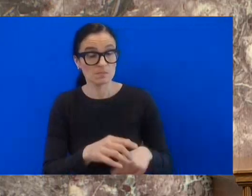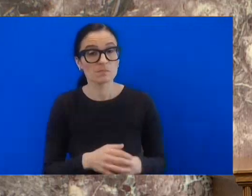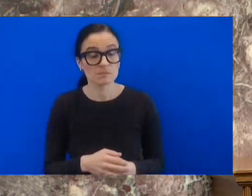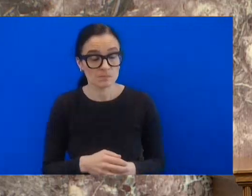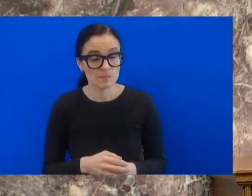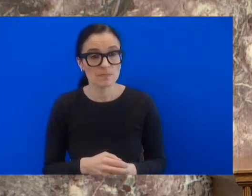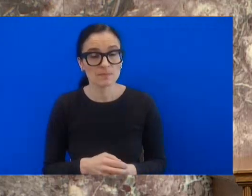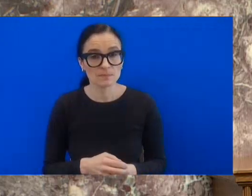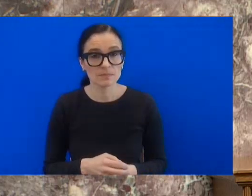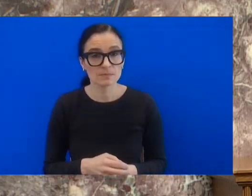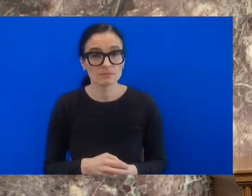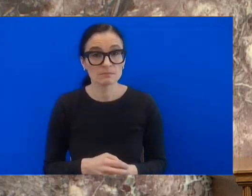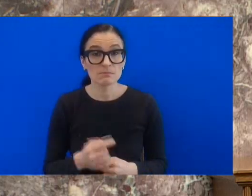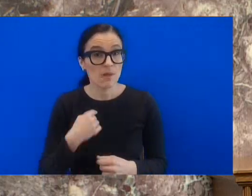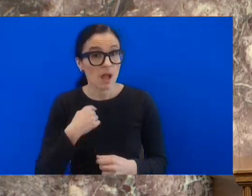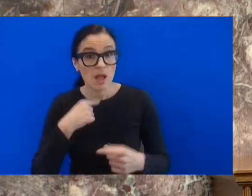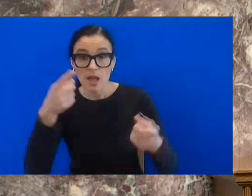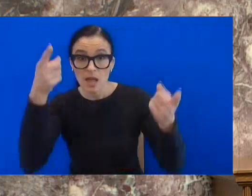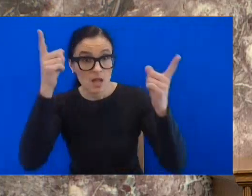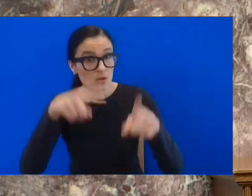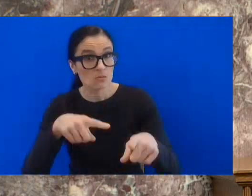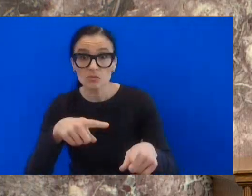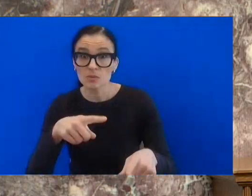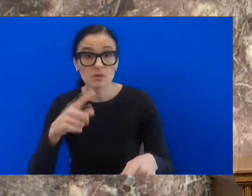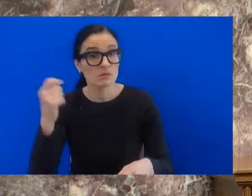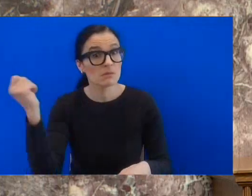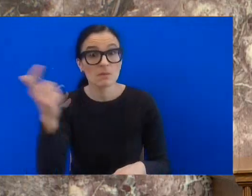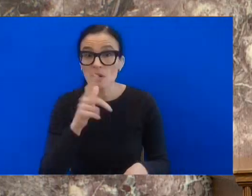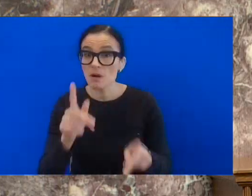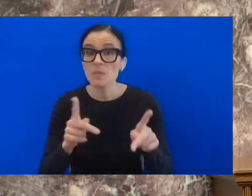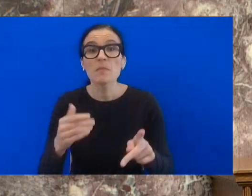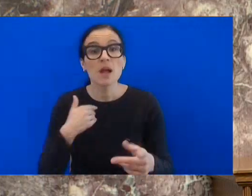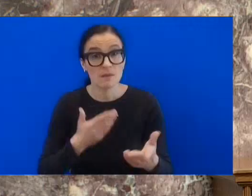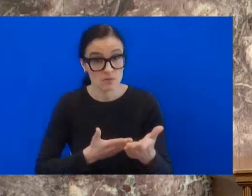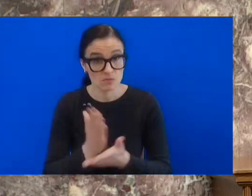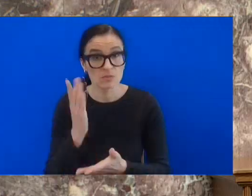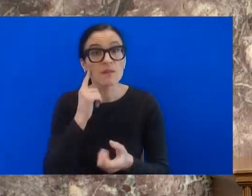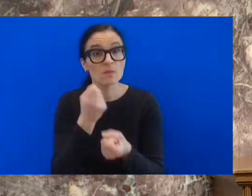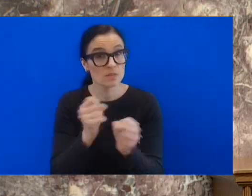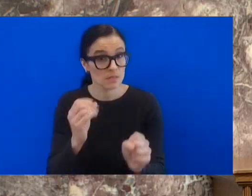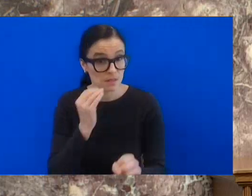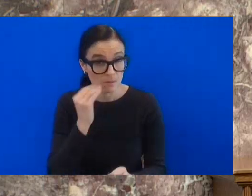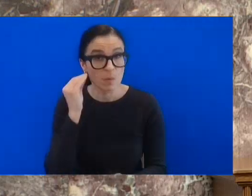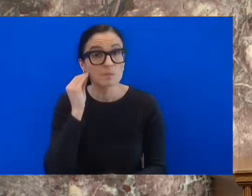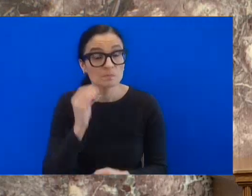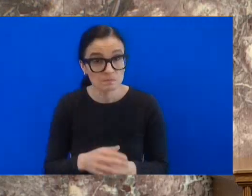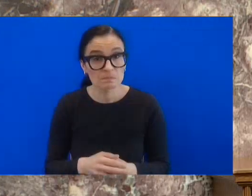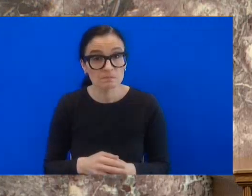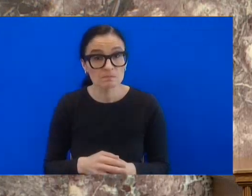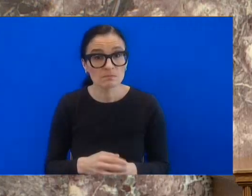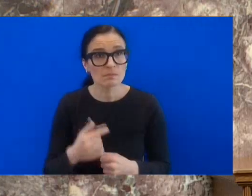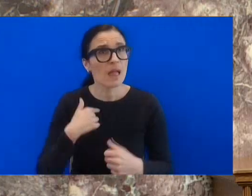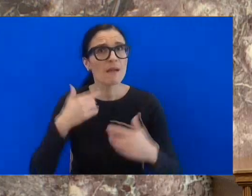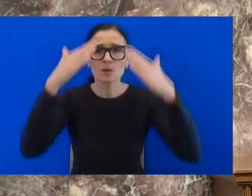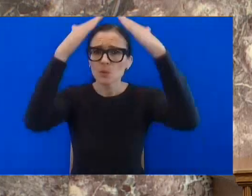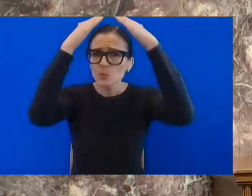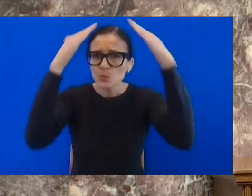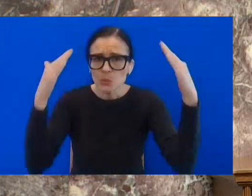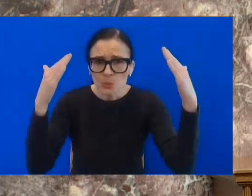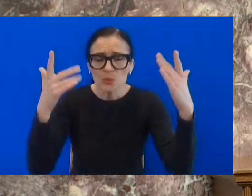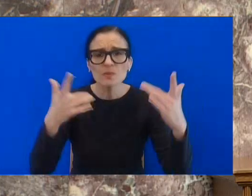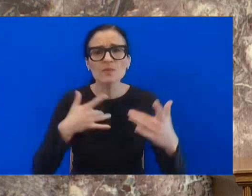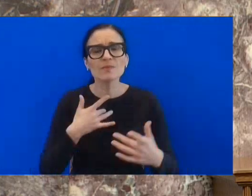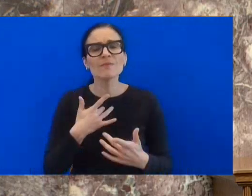over their head. Everyone deserves to have a safe place that they call home. Honourable Speaker, what worries me, and I think what worries the member across the